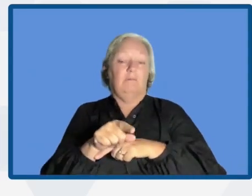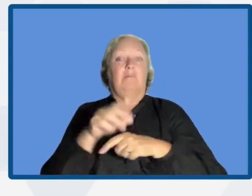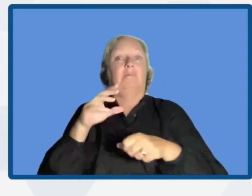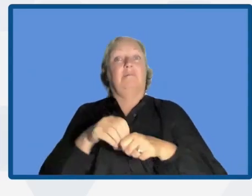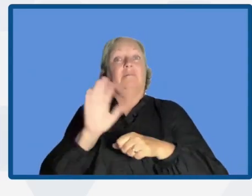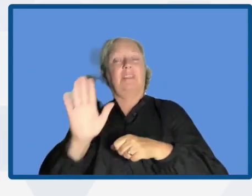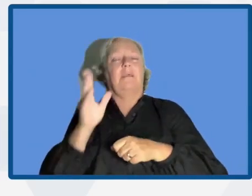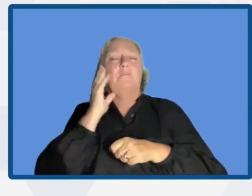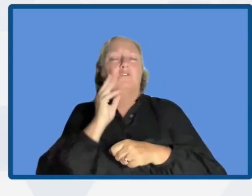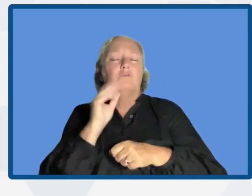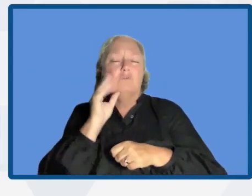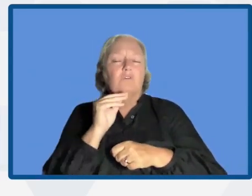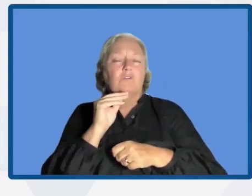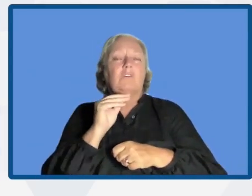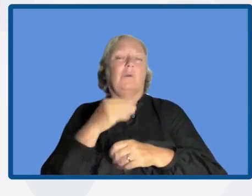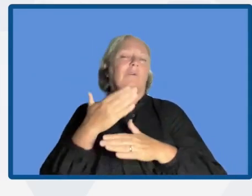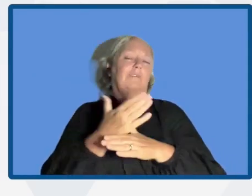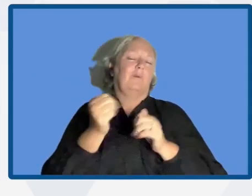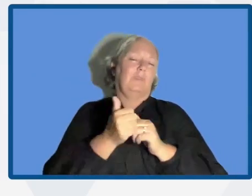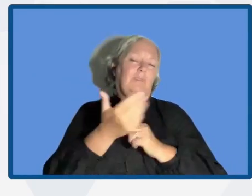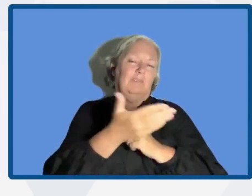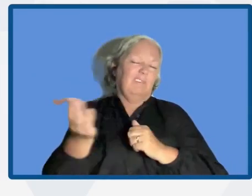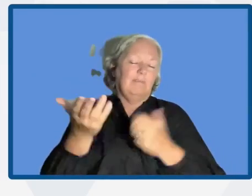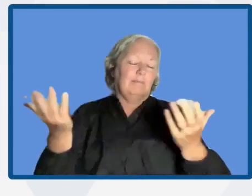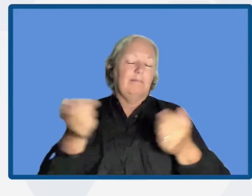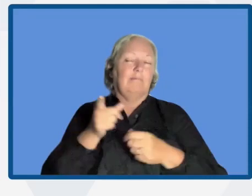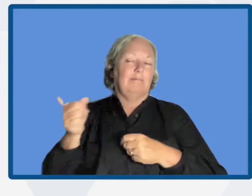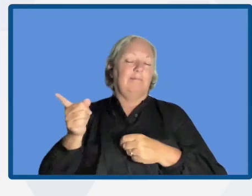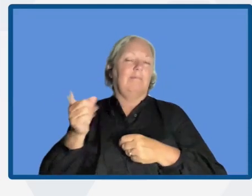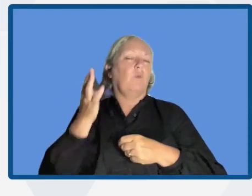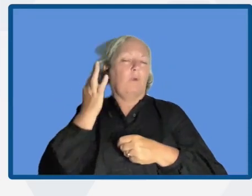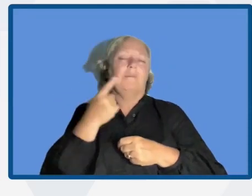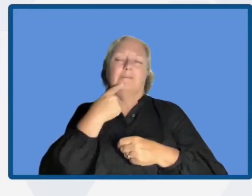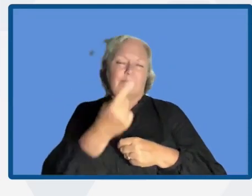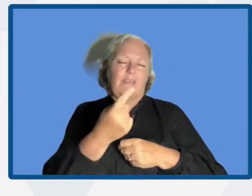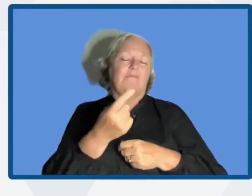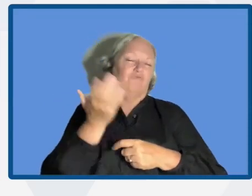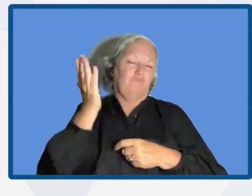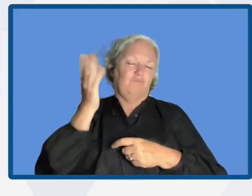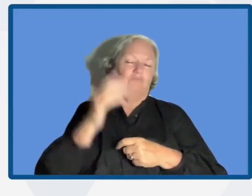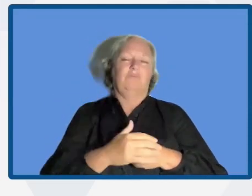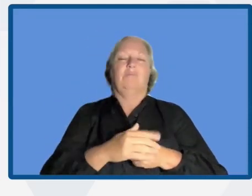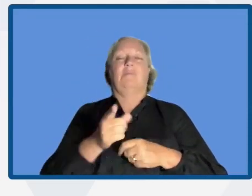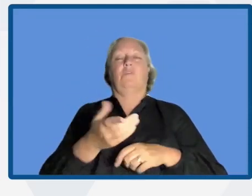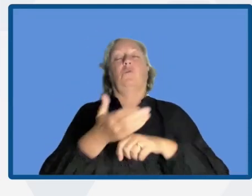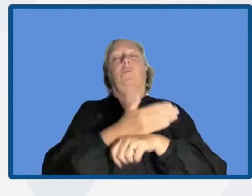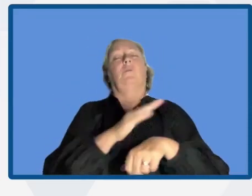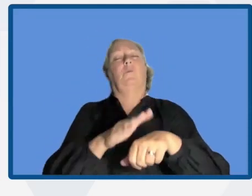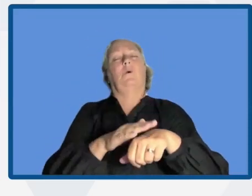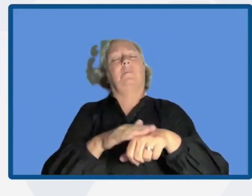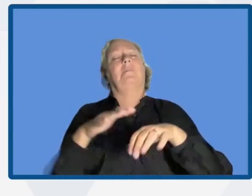have shared today, that Alicia has shared today. And as part of this national early warning network, there